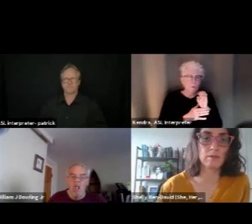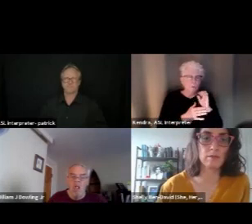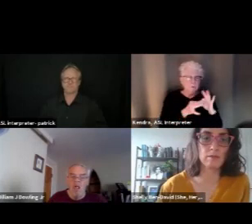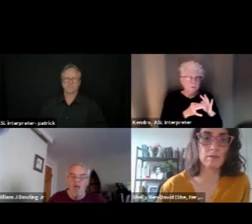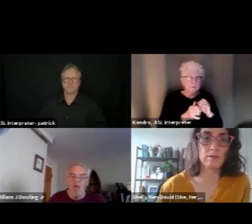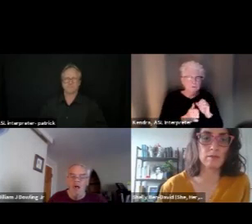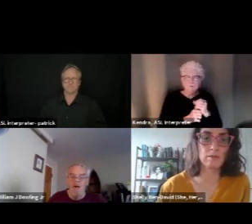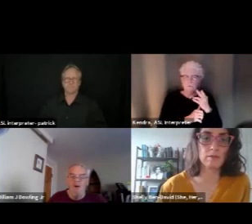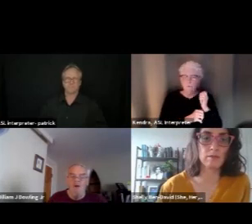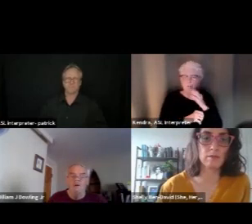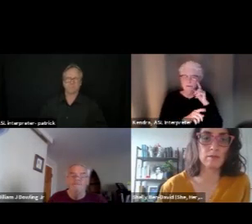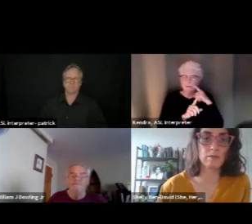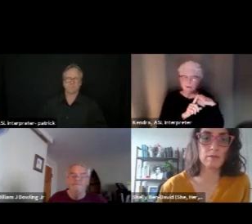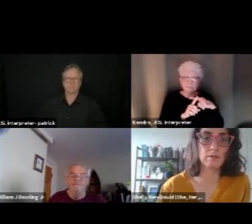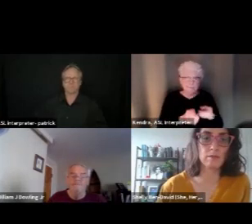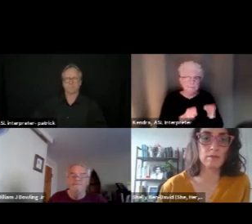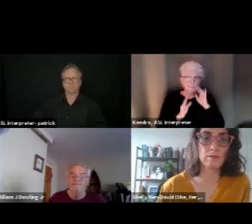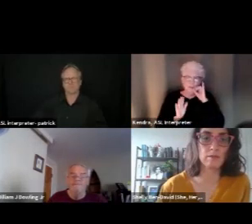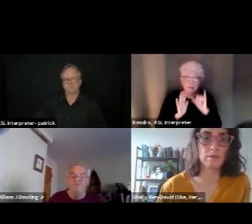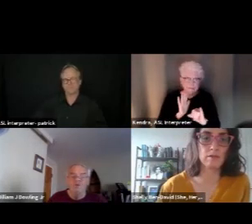identity, meaning, and empowerment.